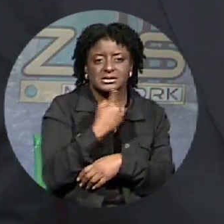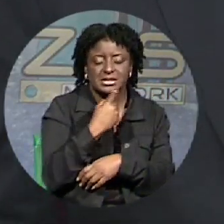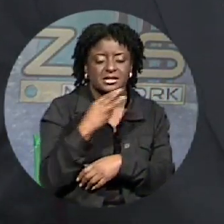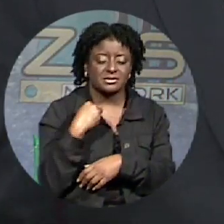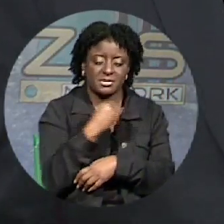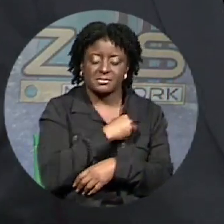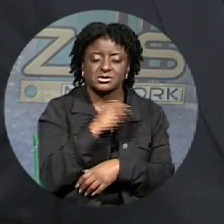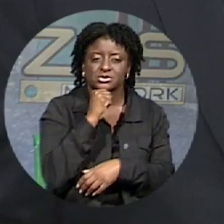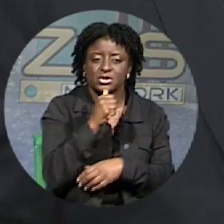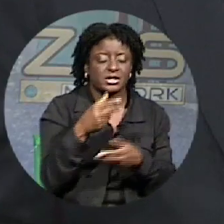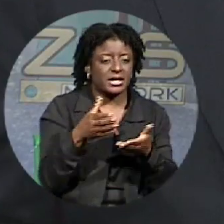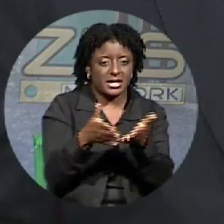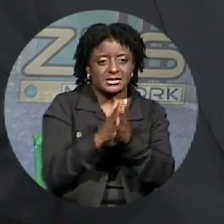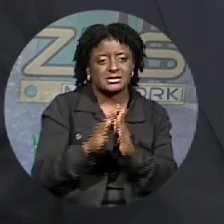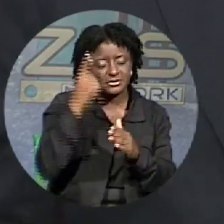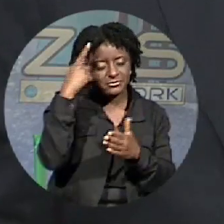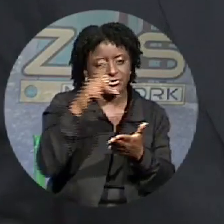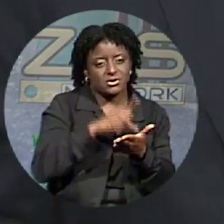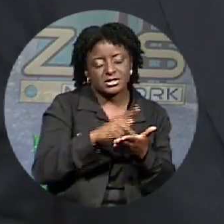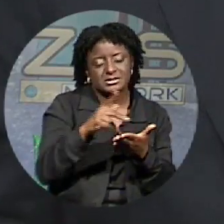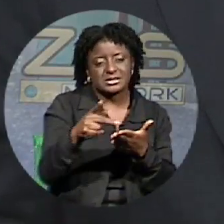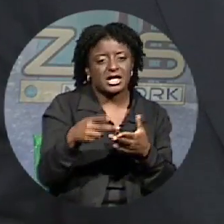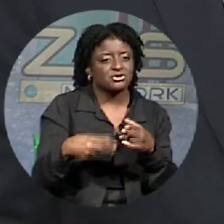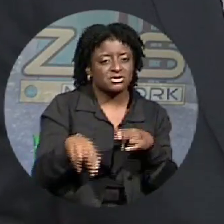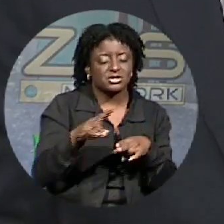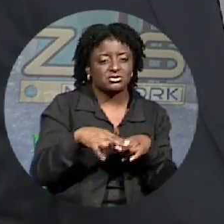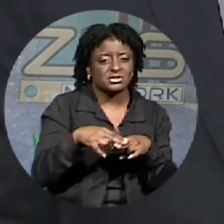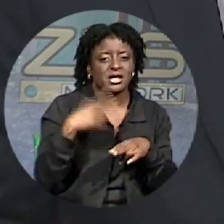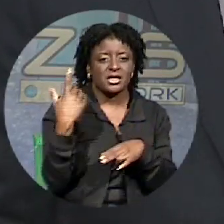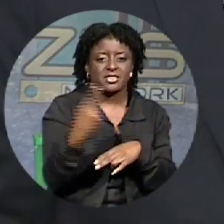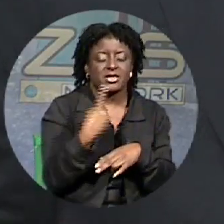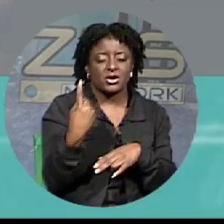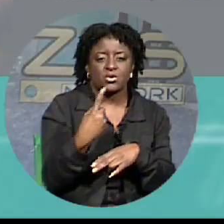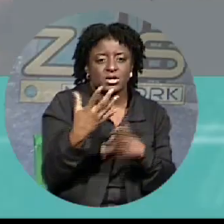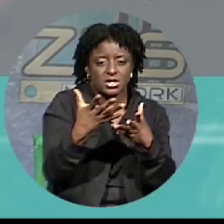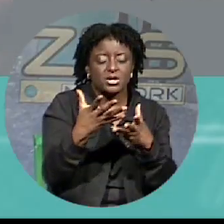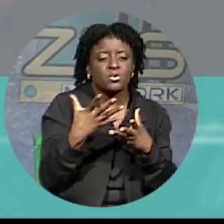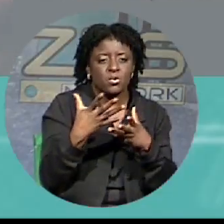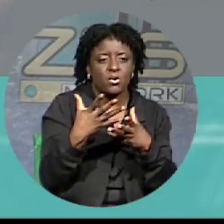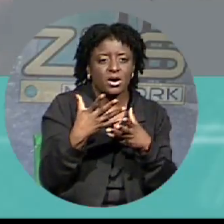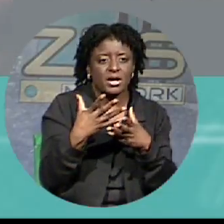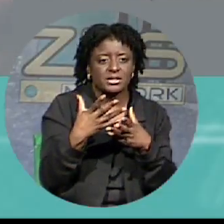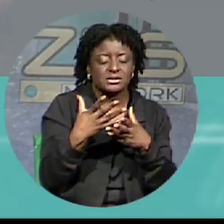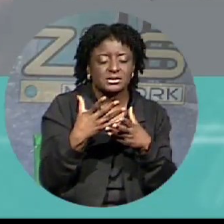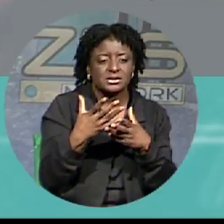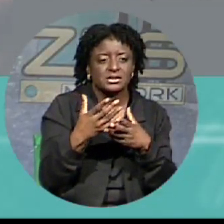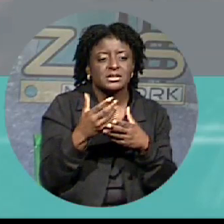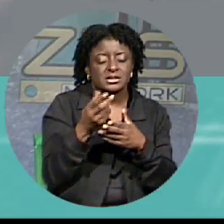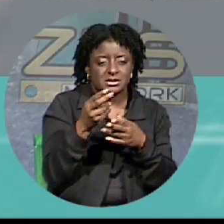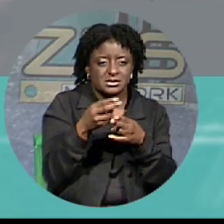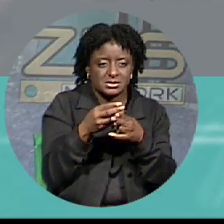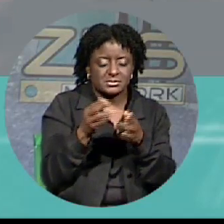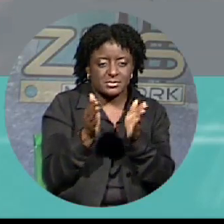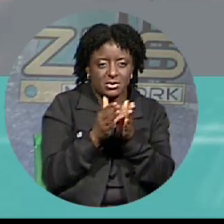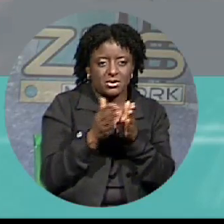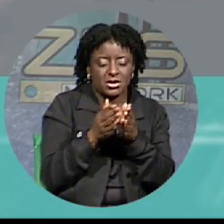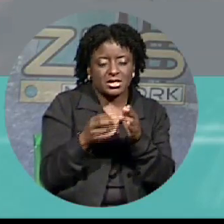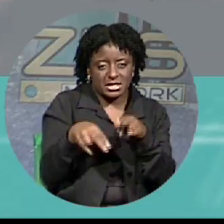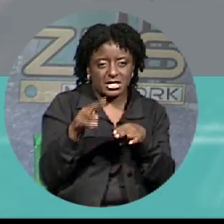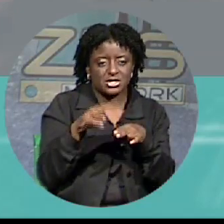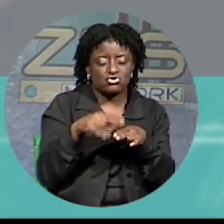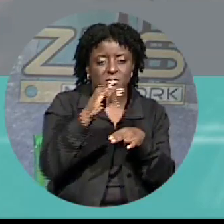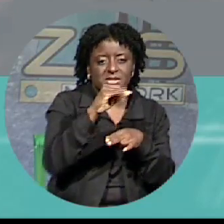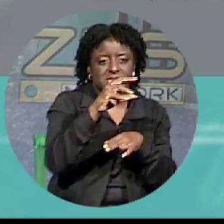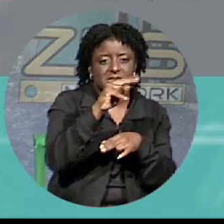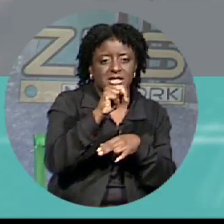salary increase. Instead, all they want is increments. We are not being unreasonable at all. We have always been reasonable